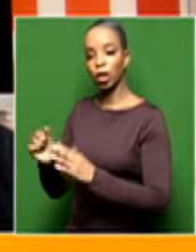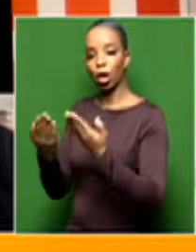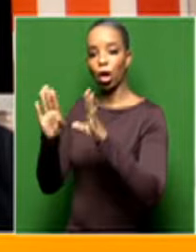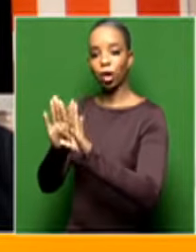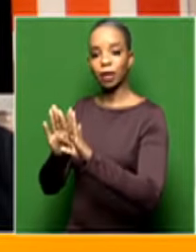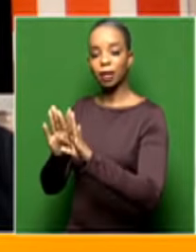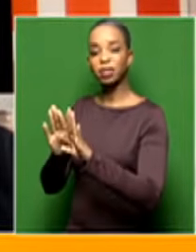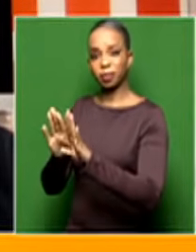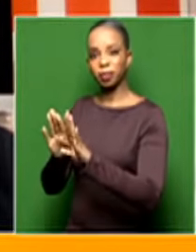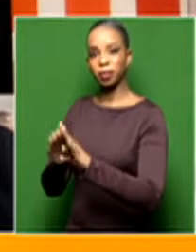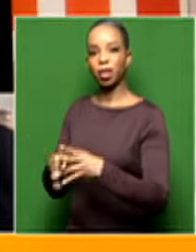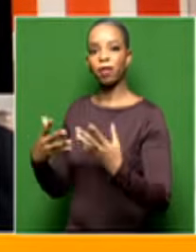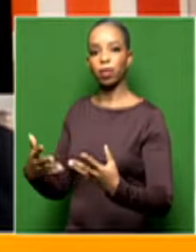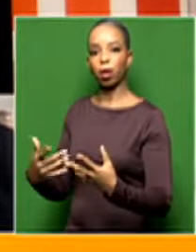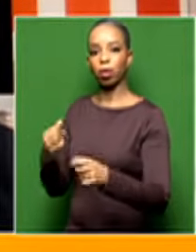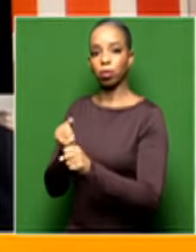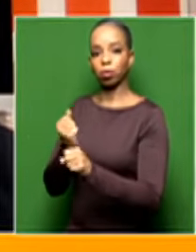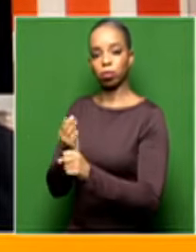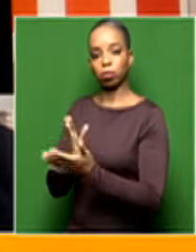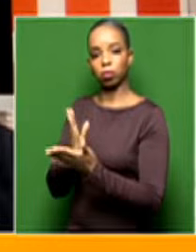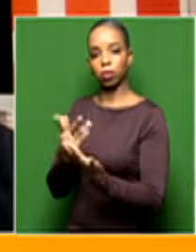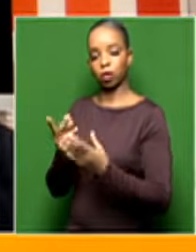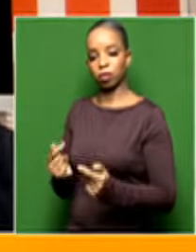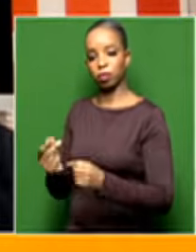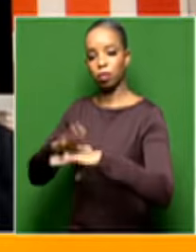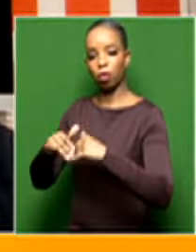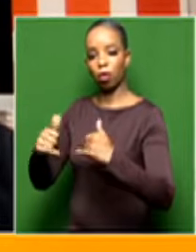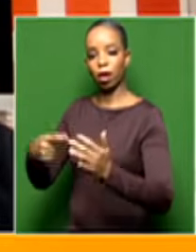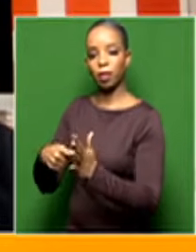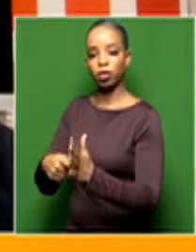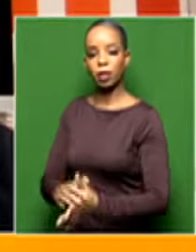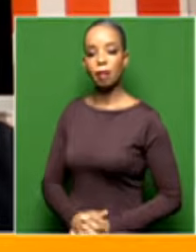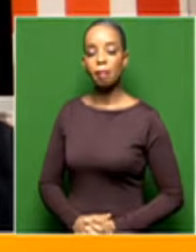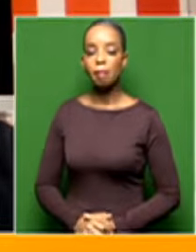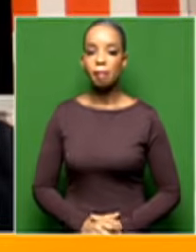played in catalyzing the speeding up of digital purchasing?